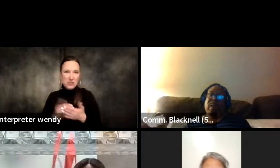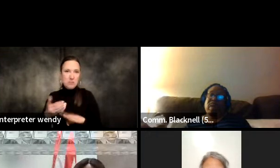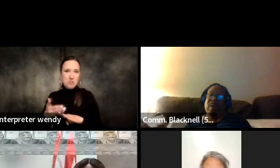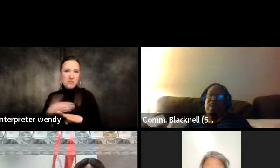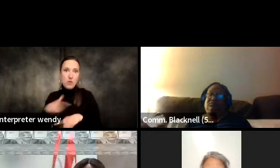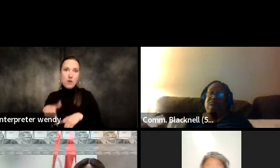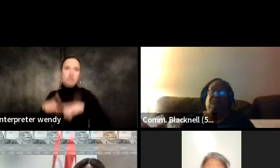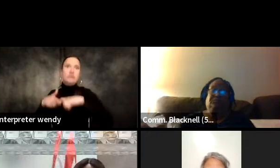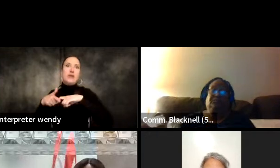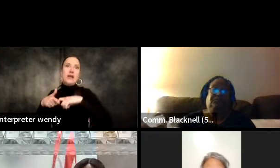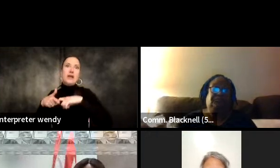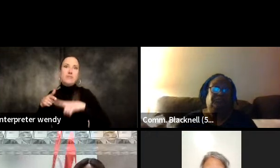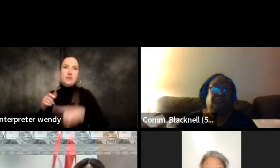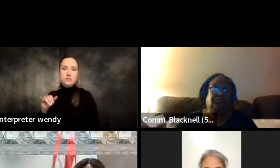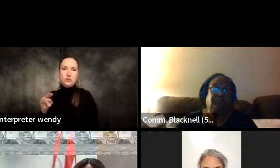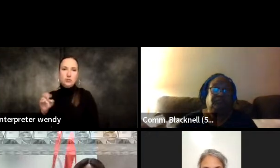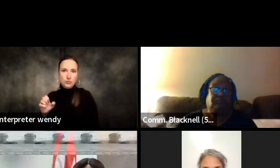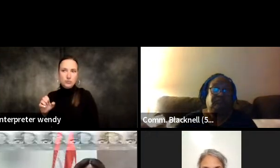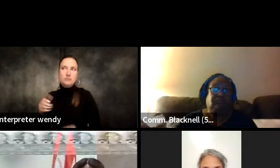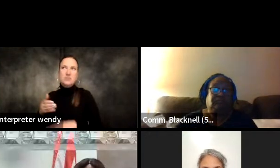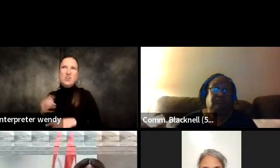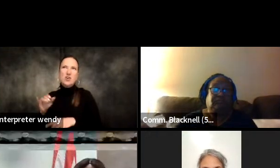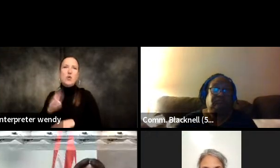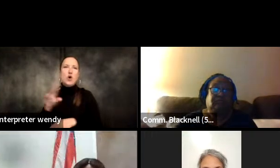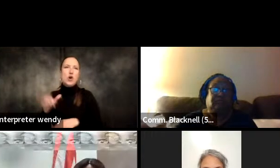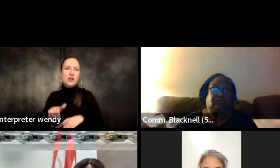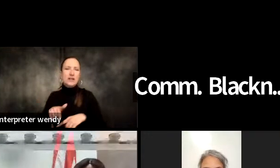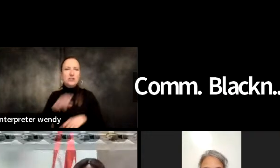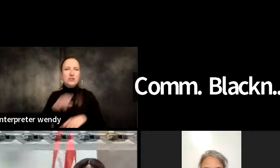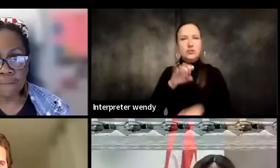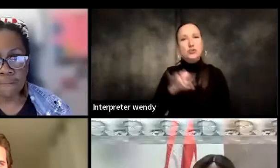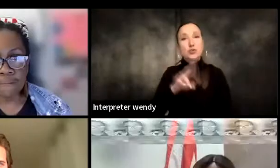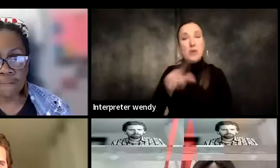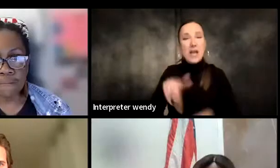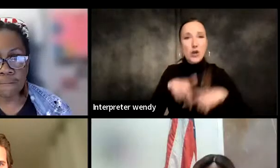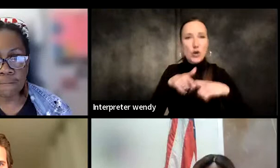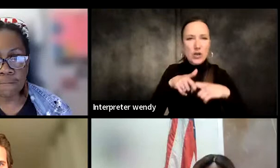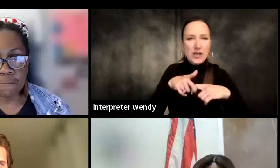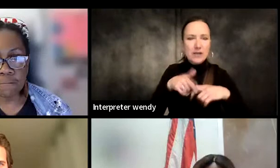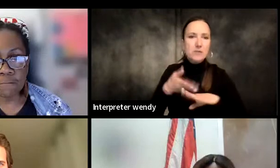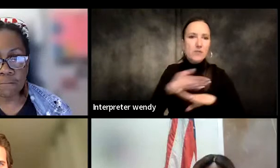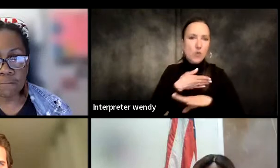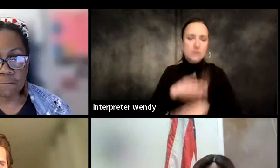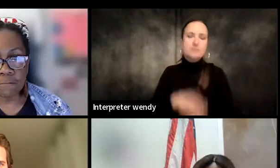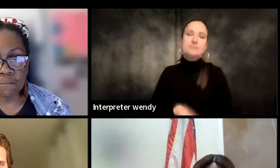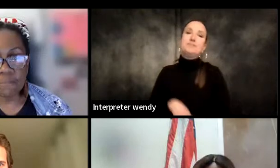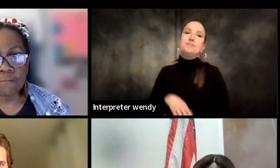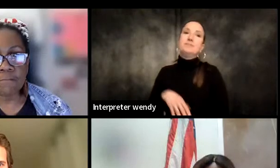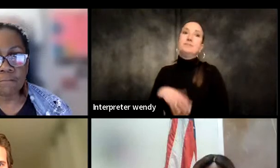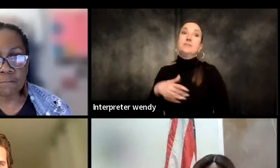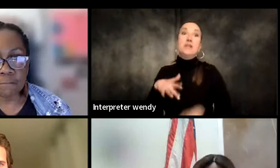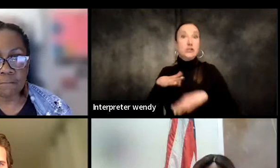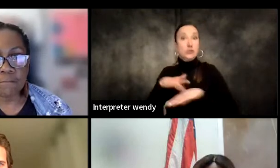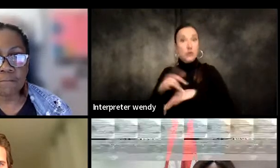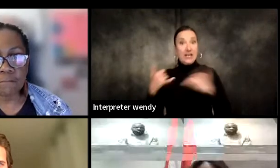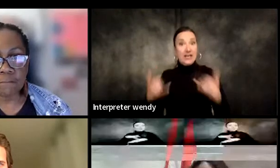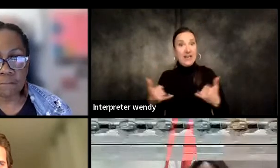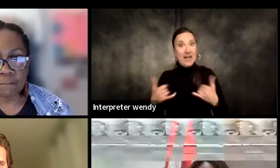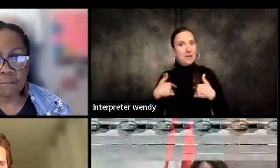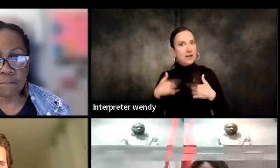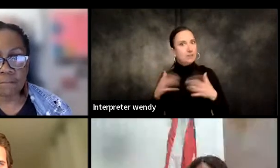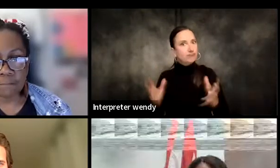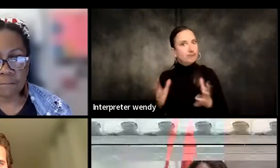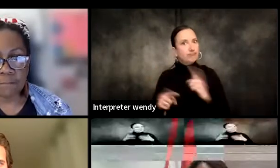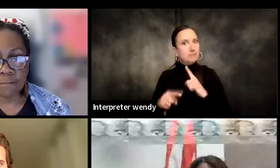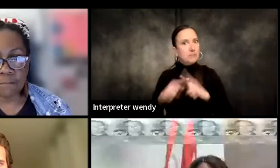on recess, or early July before they go on recess for the summer. So that's just a bit about where we are. Still very early, but I'm very encouraged by the mayor's